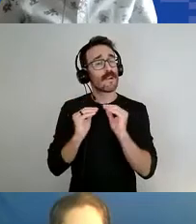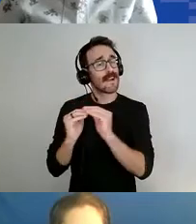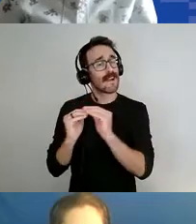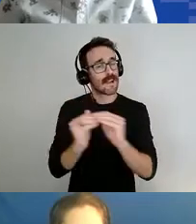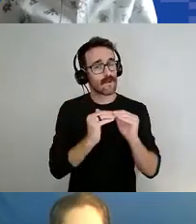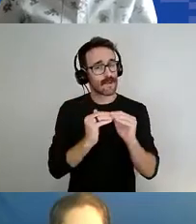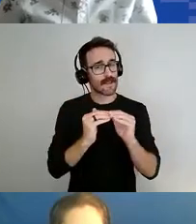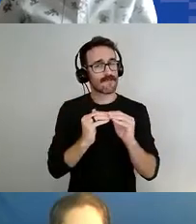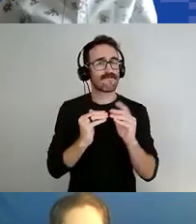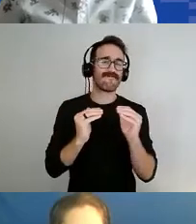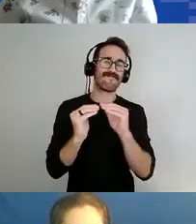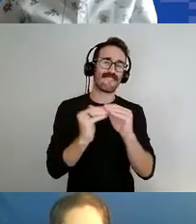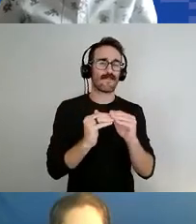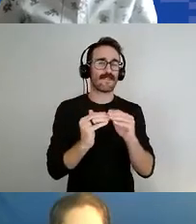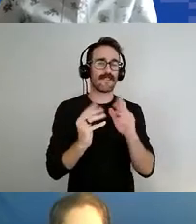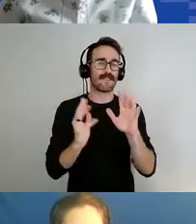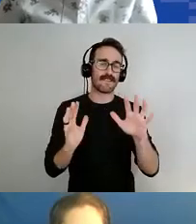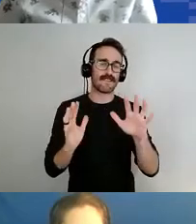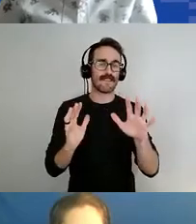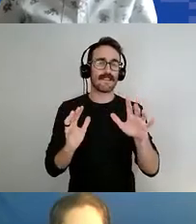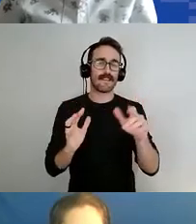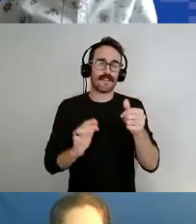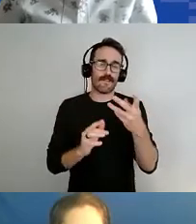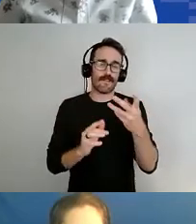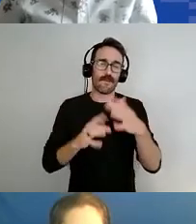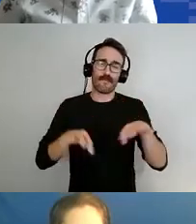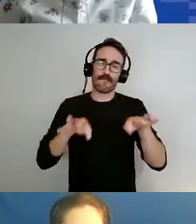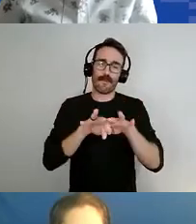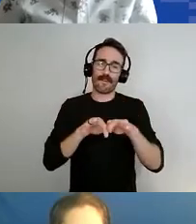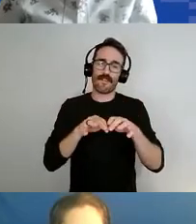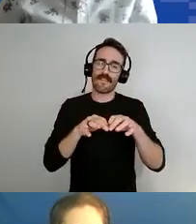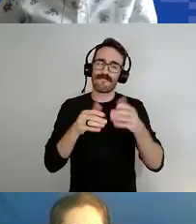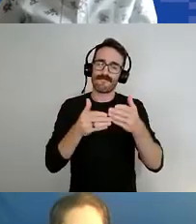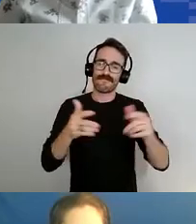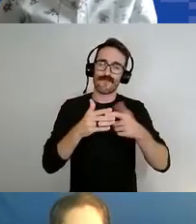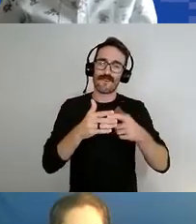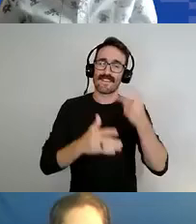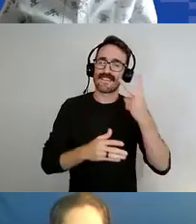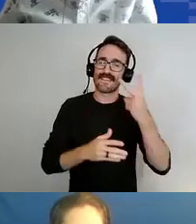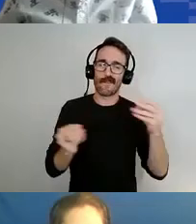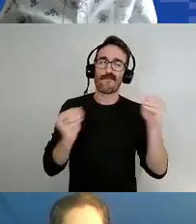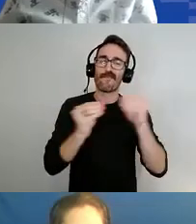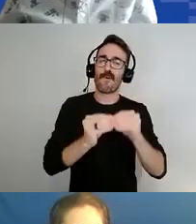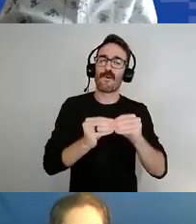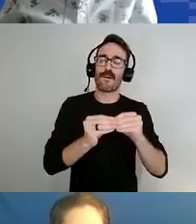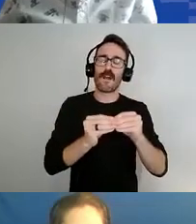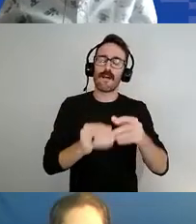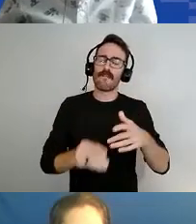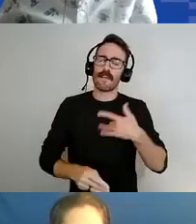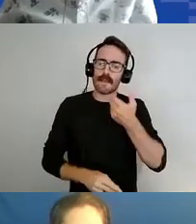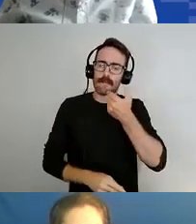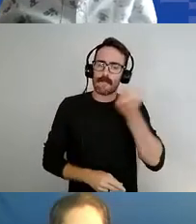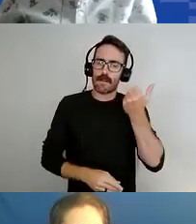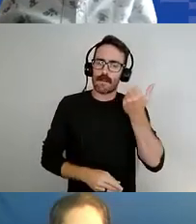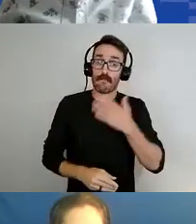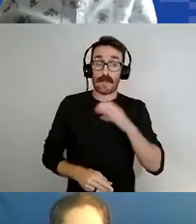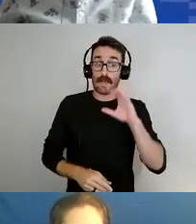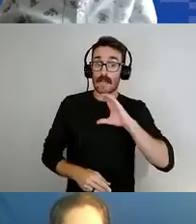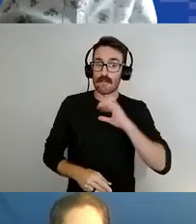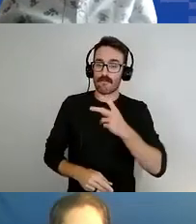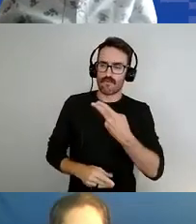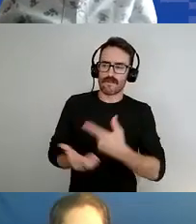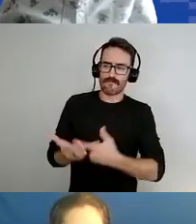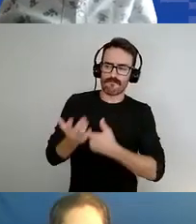on. There's affirming pieces that are starting to come up and that I'm feeling better. And I've had that conversation with my cousin where